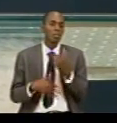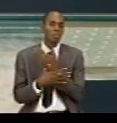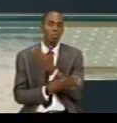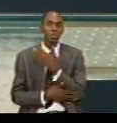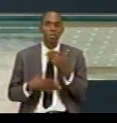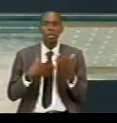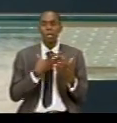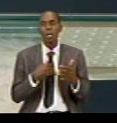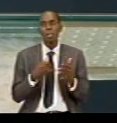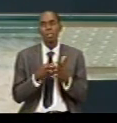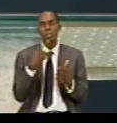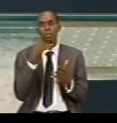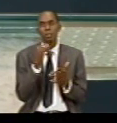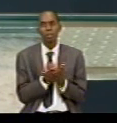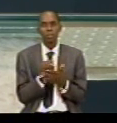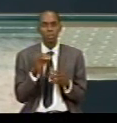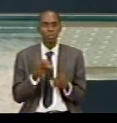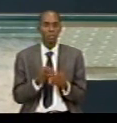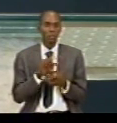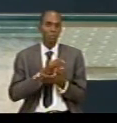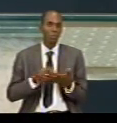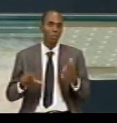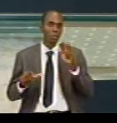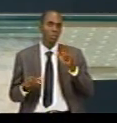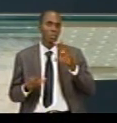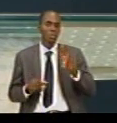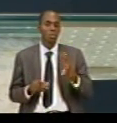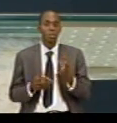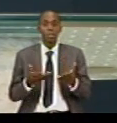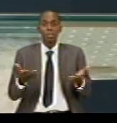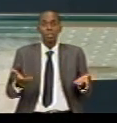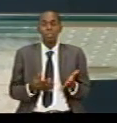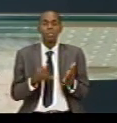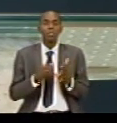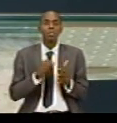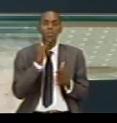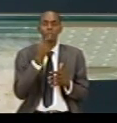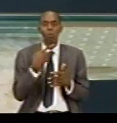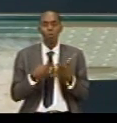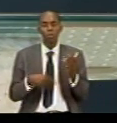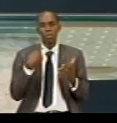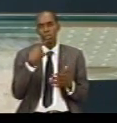And then it says in verse 36, here is what it's saying,